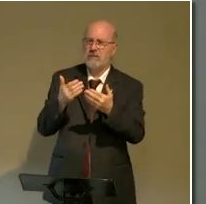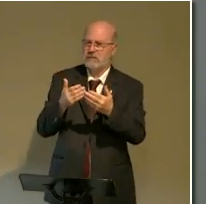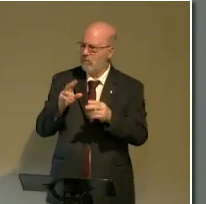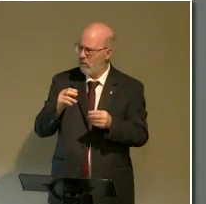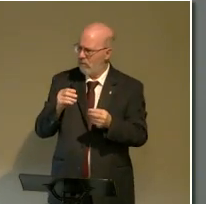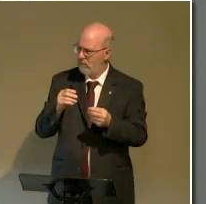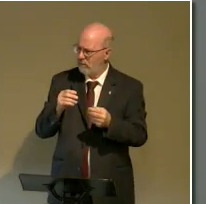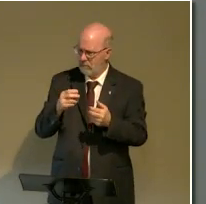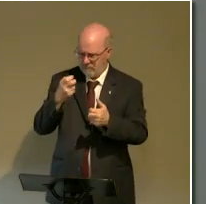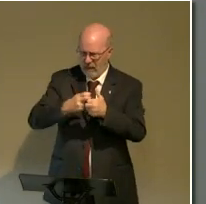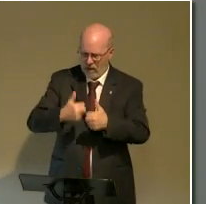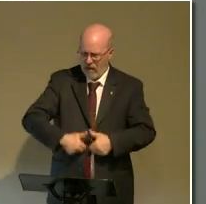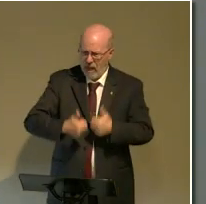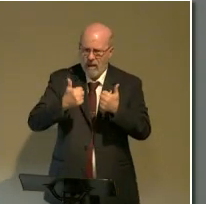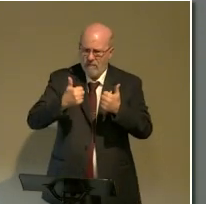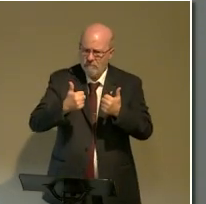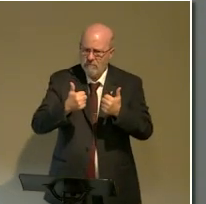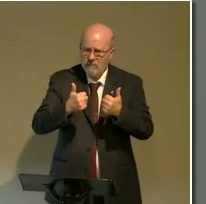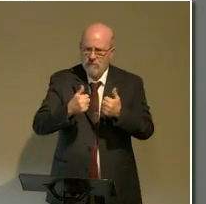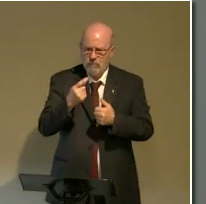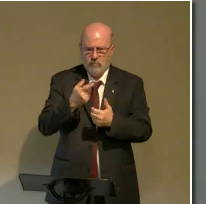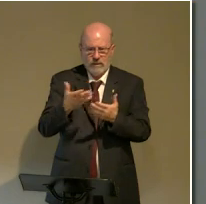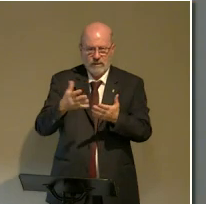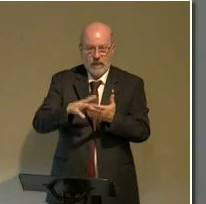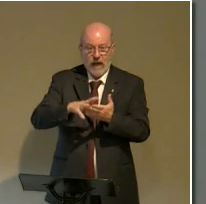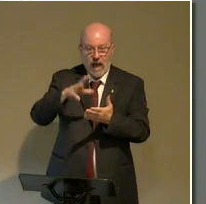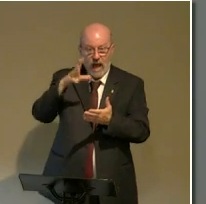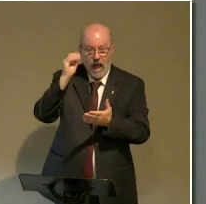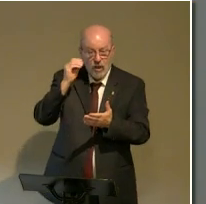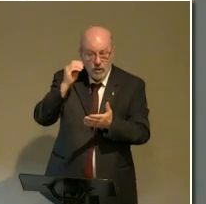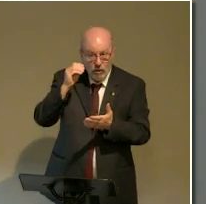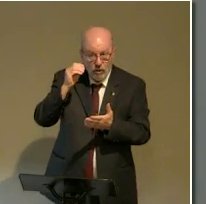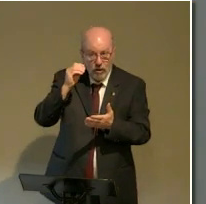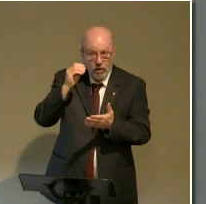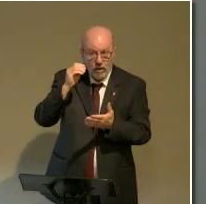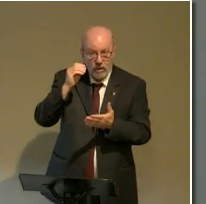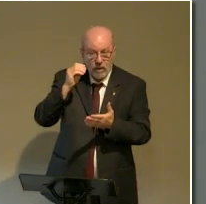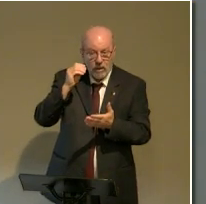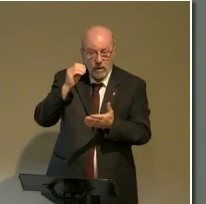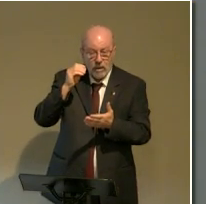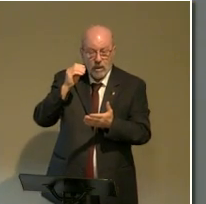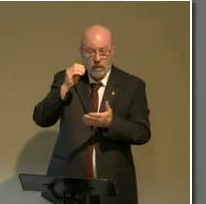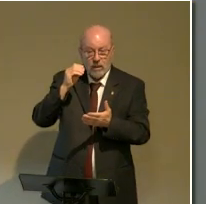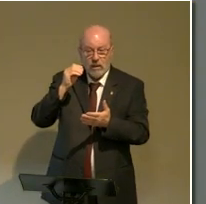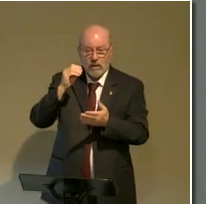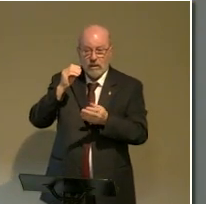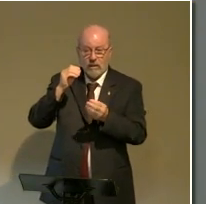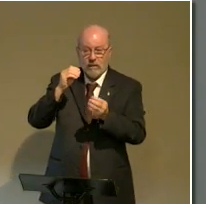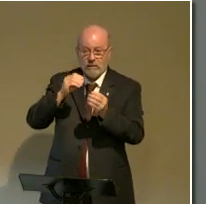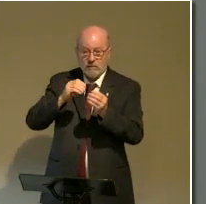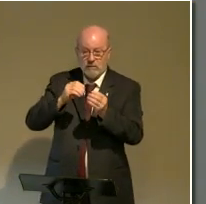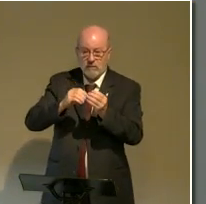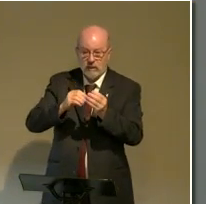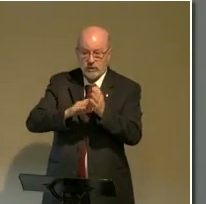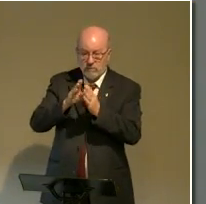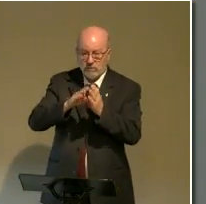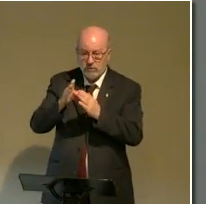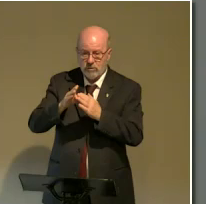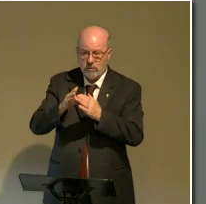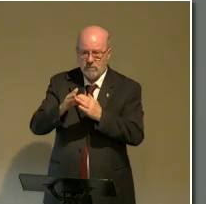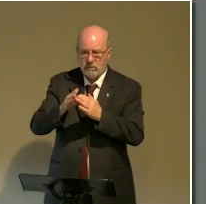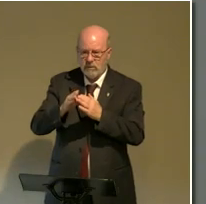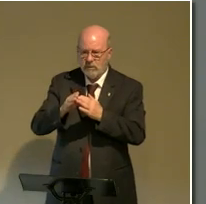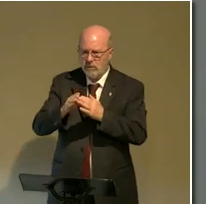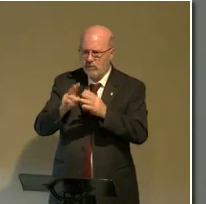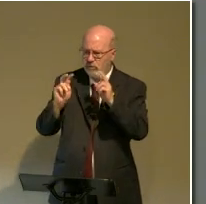happen. But one thing that I've learned, getting saved at a later age, okay, and being very much part of the world, is your perception